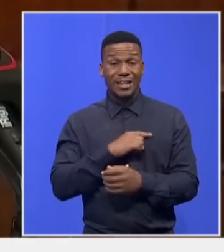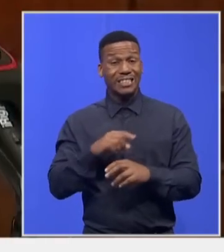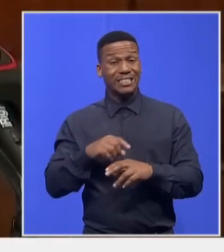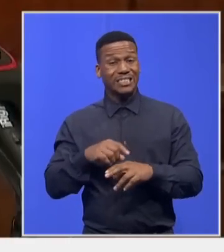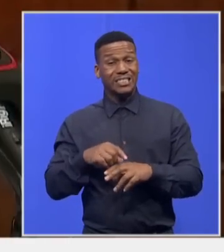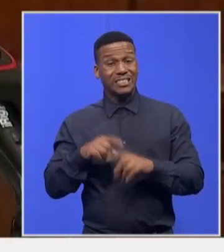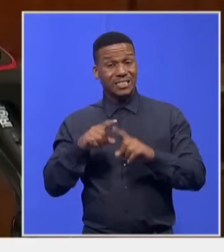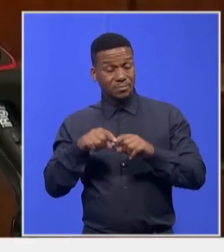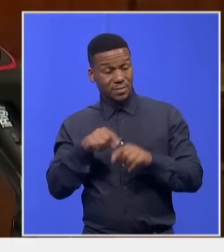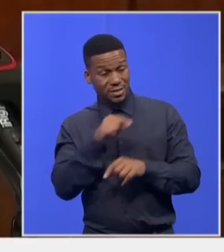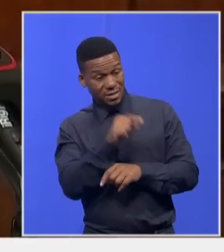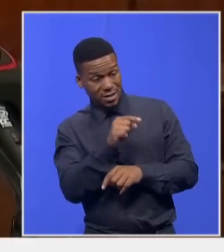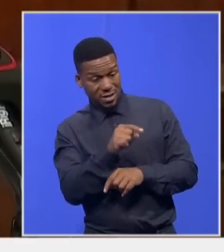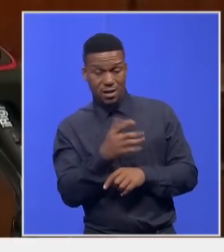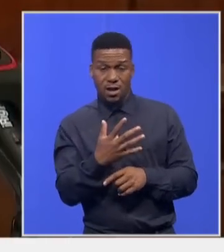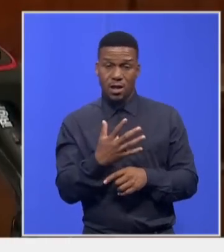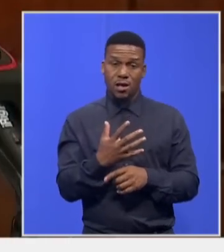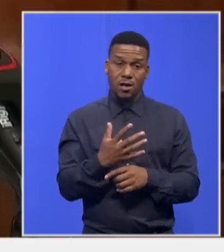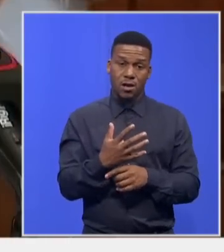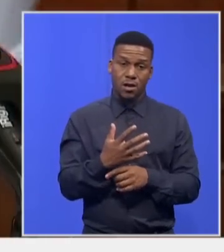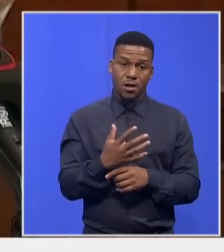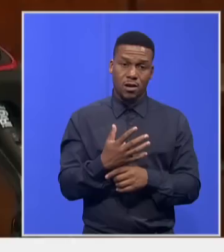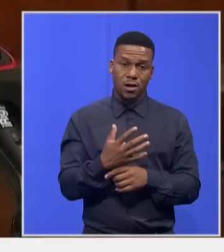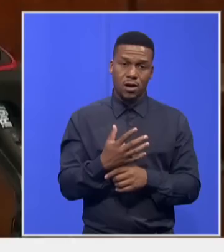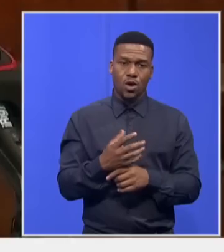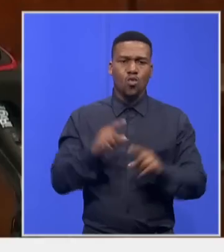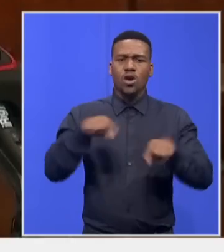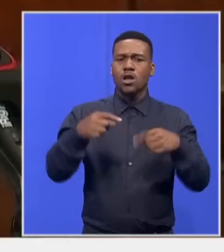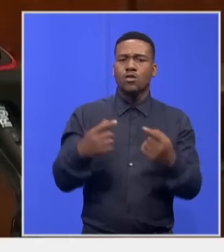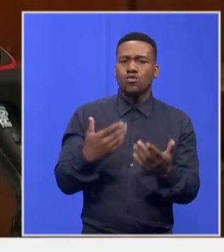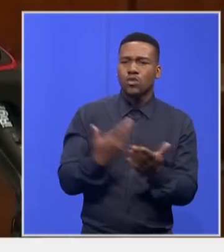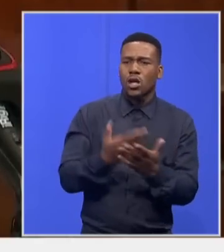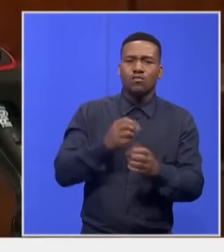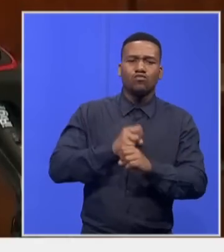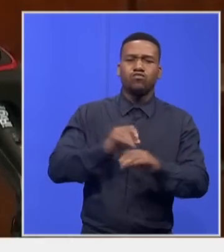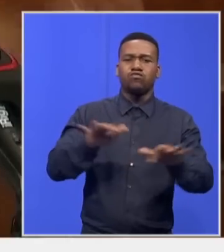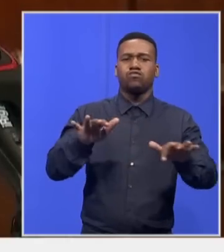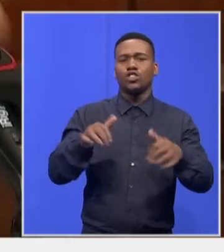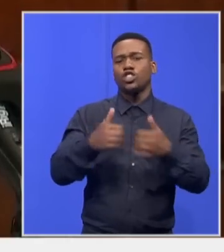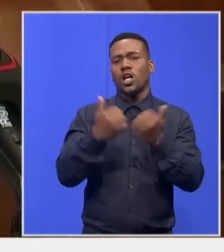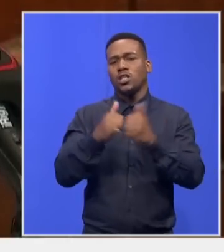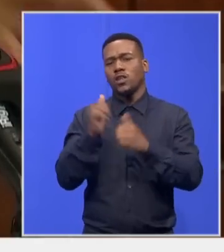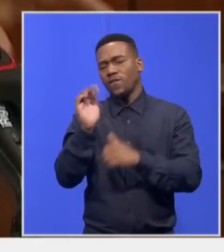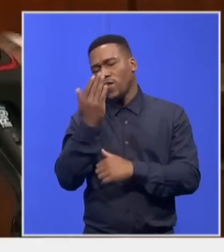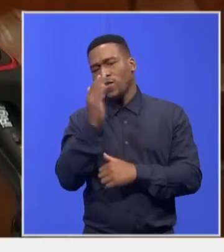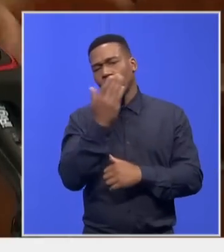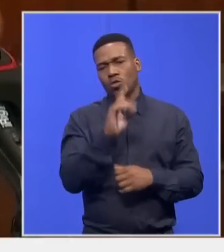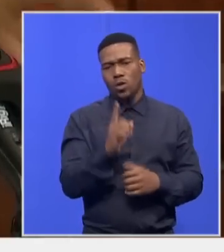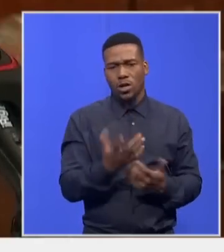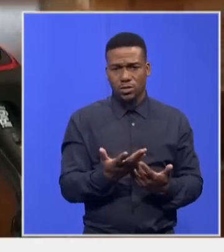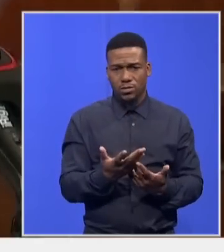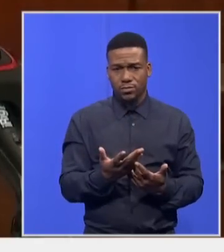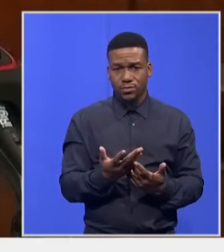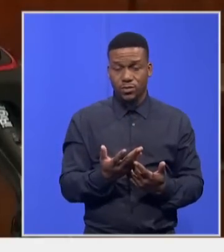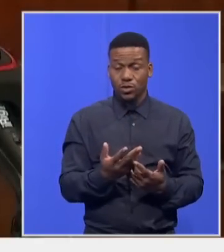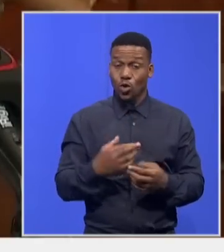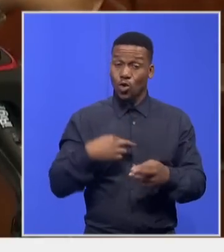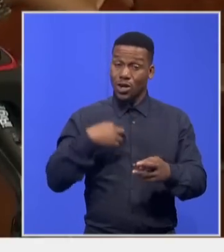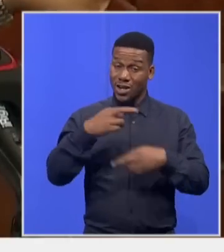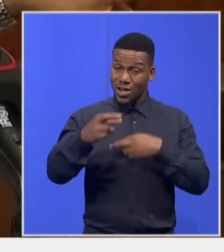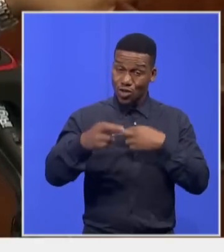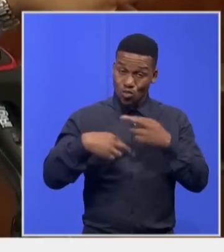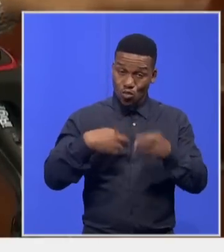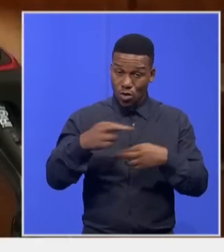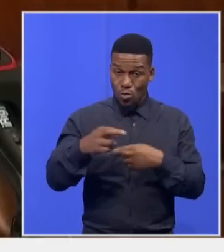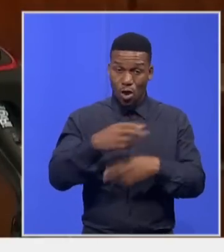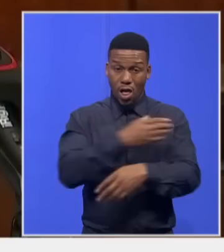of the grid, we are unable to evacuate the electrons. The renewable energy complex in this country is in the